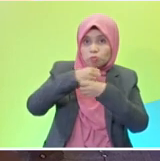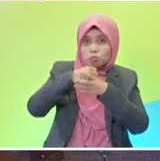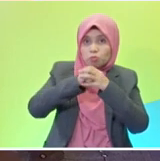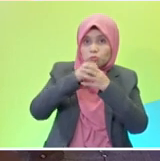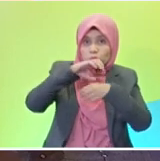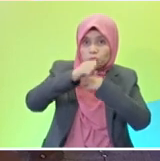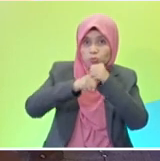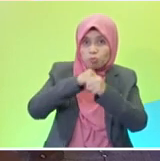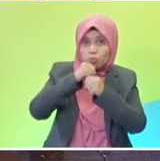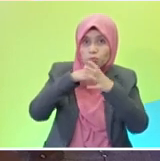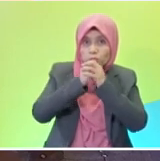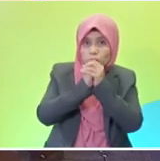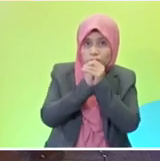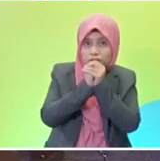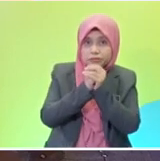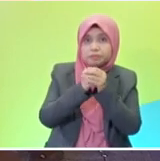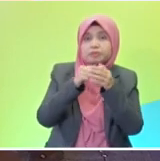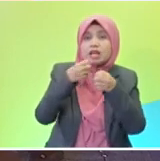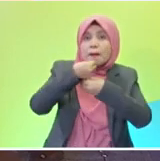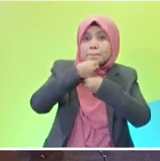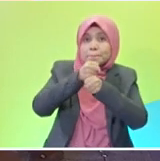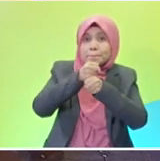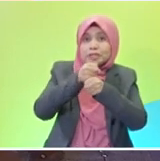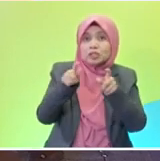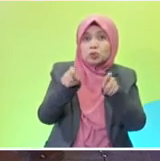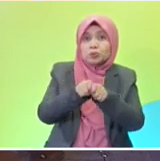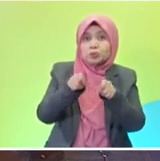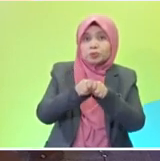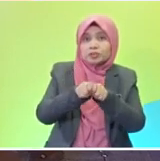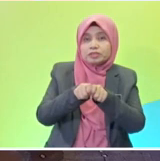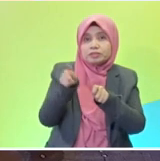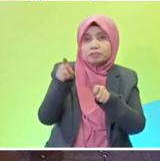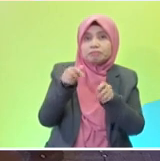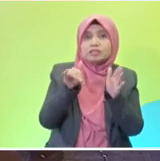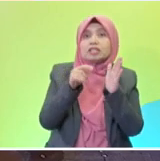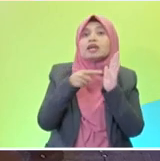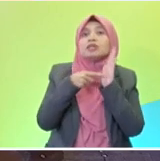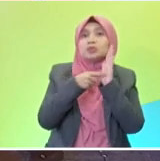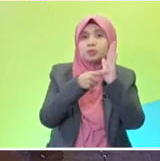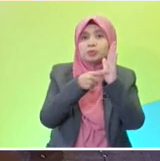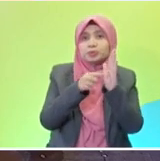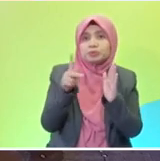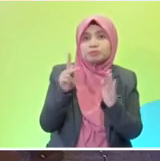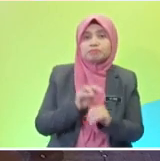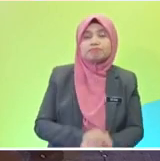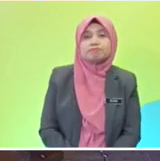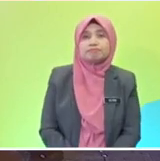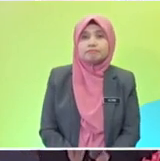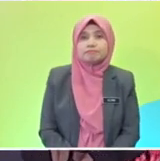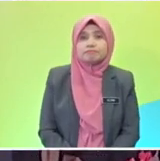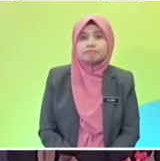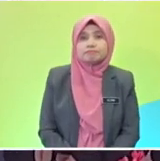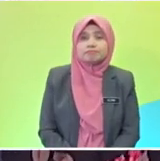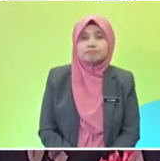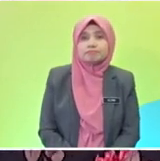use buttons. Oh, that's anything, very creative. Anything that is round in shape. Okay? Okay.